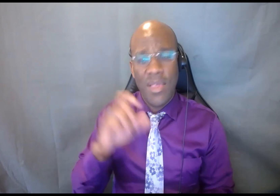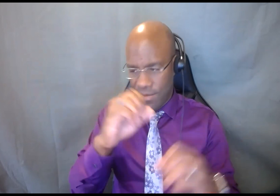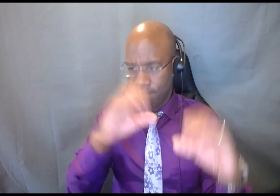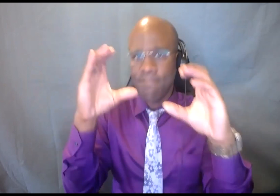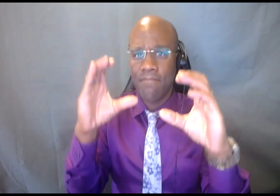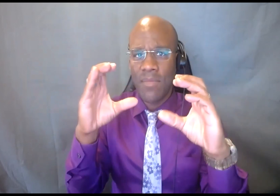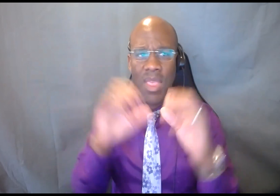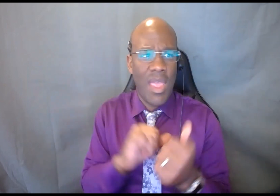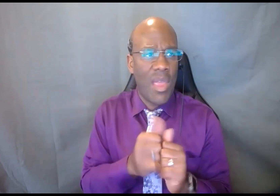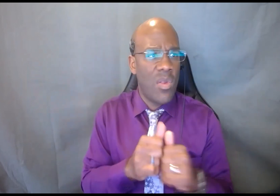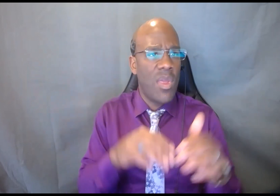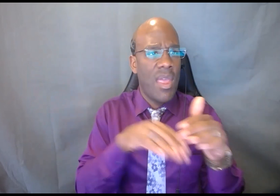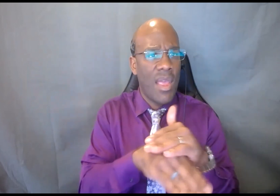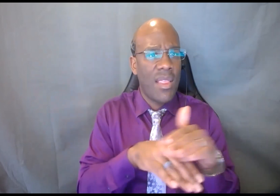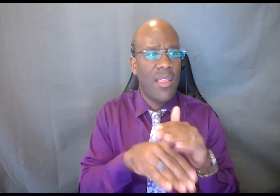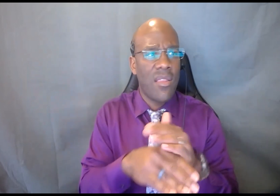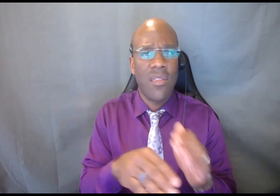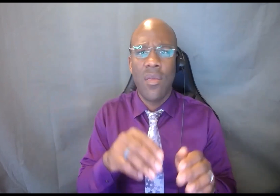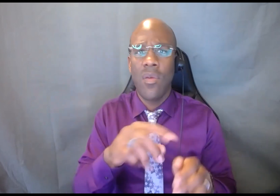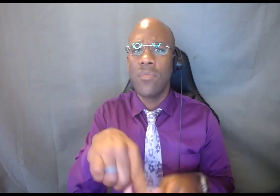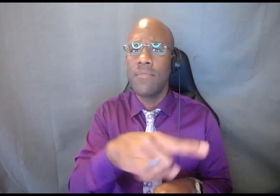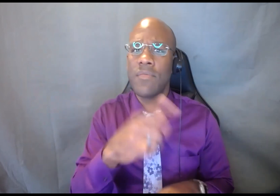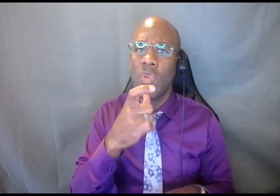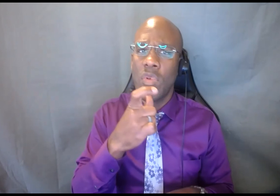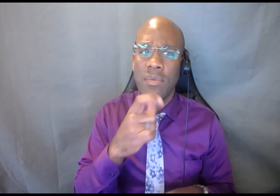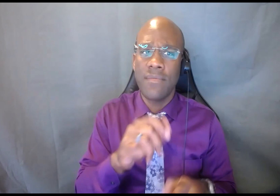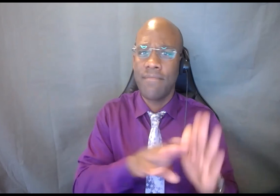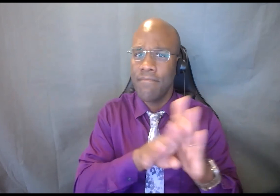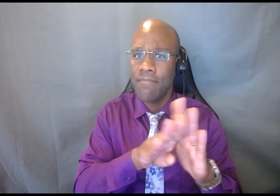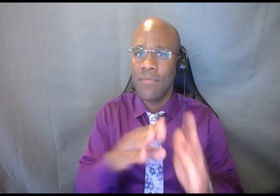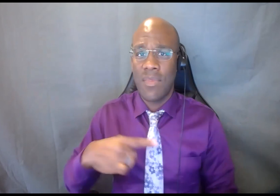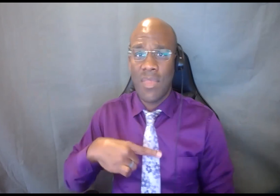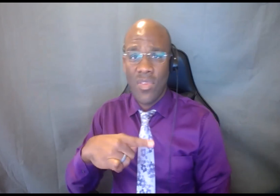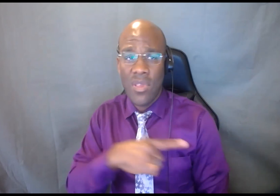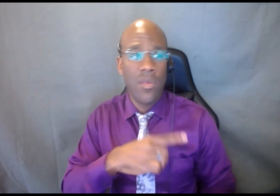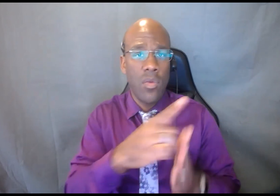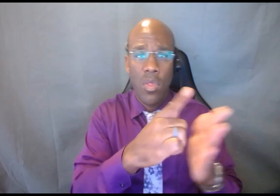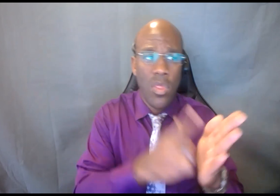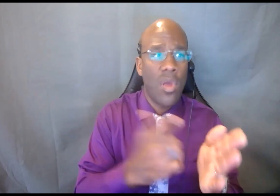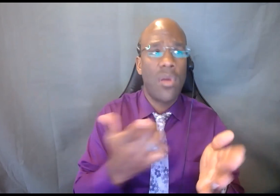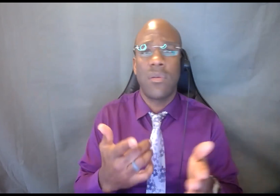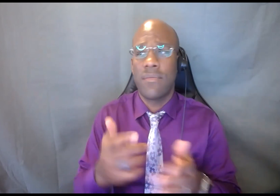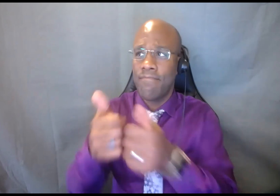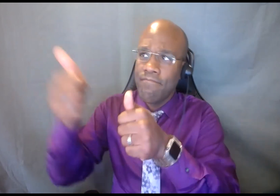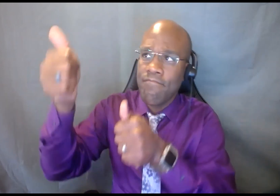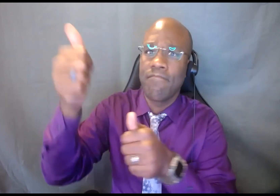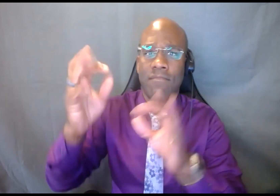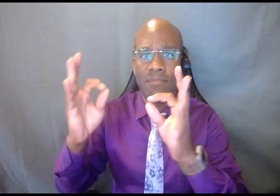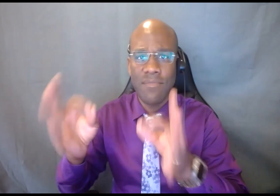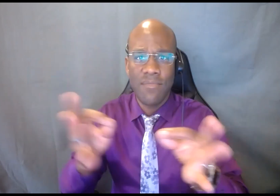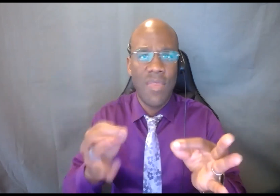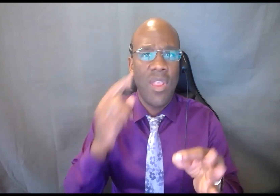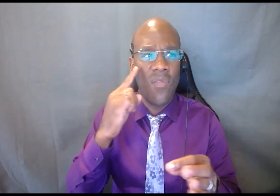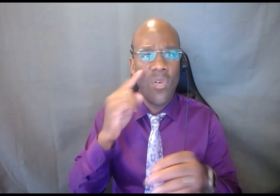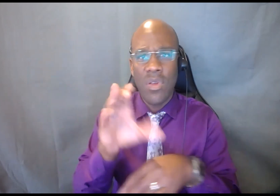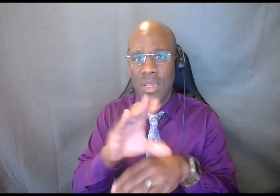accessing our policymakers and those who are making decisions within organizations and companies, so that we are making